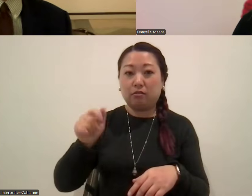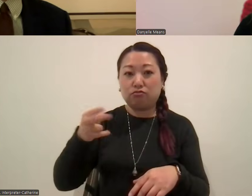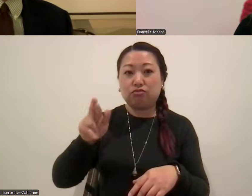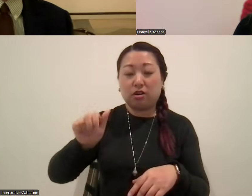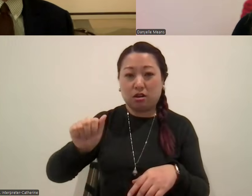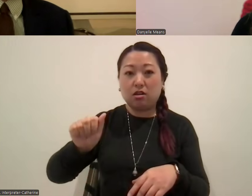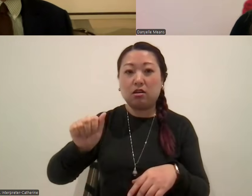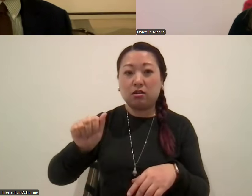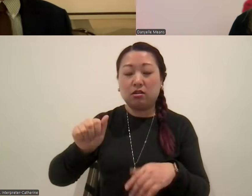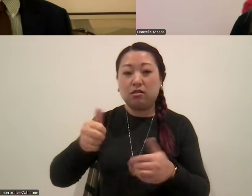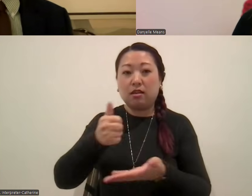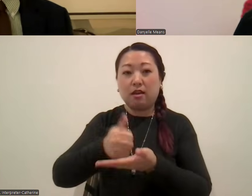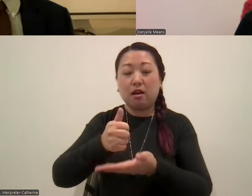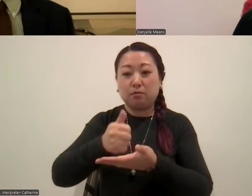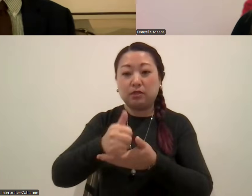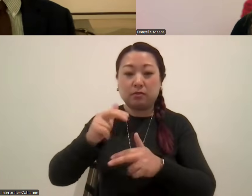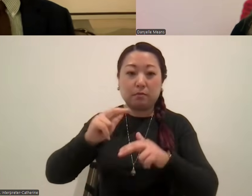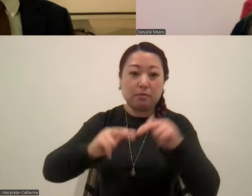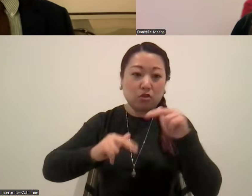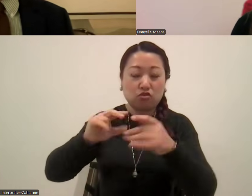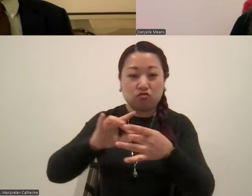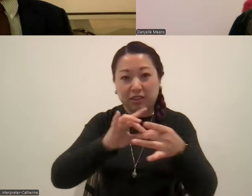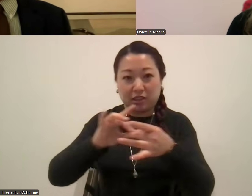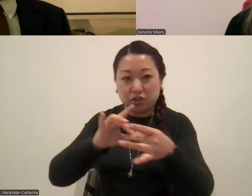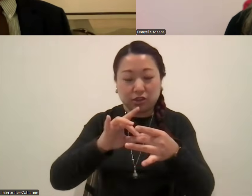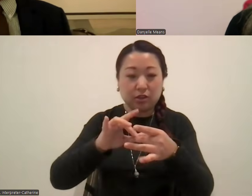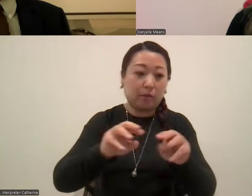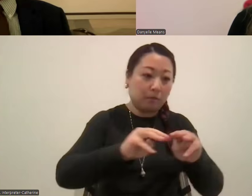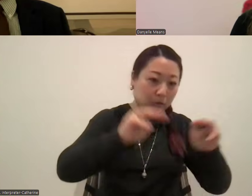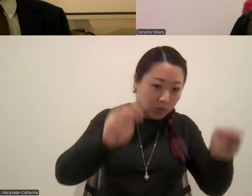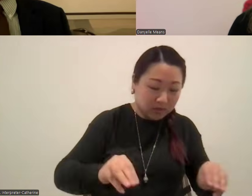these relationships between museums and the